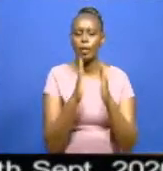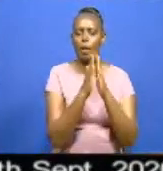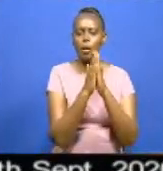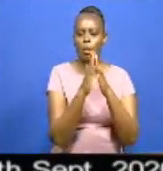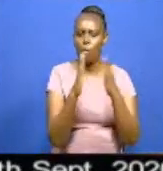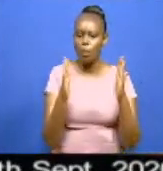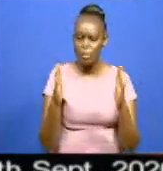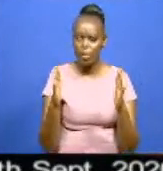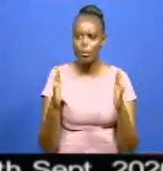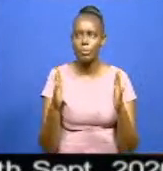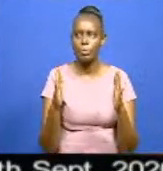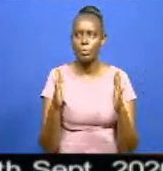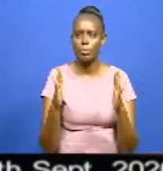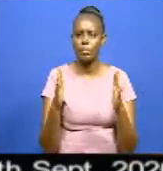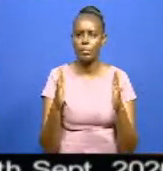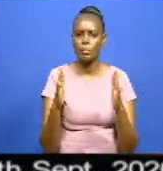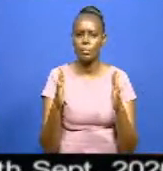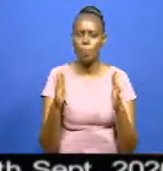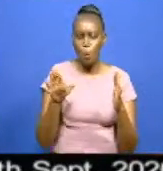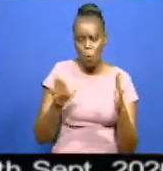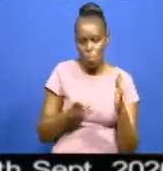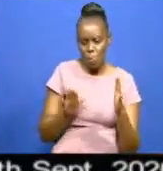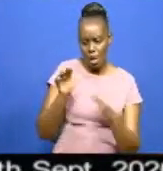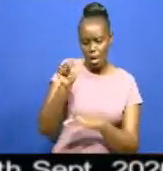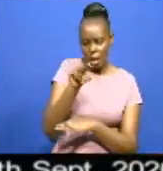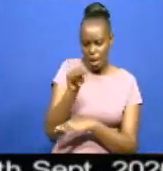congratulate Madam Anne Nderitu,